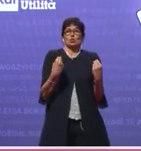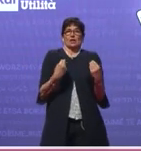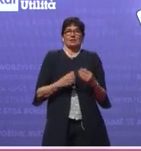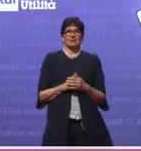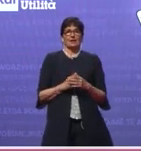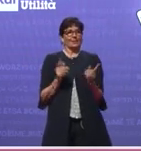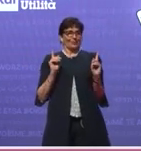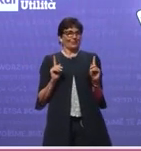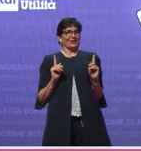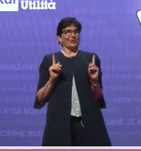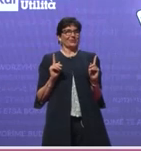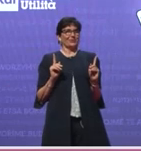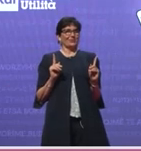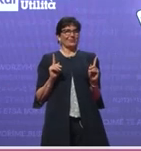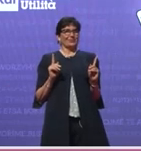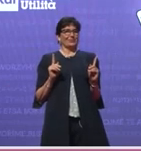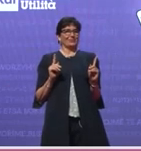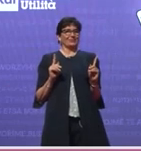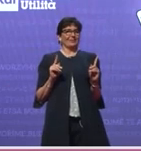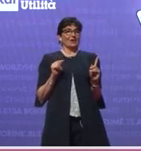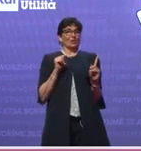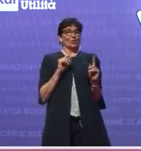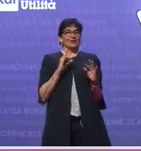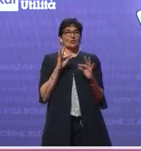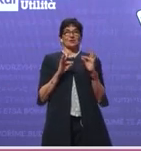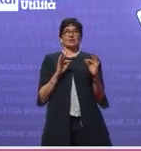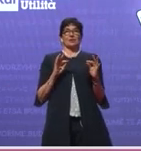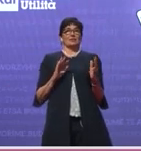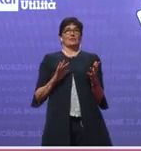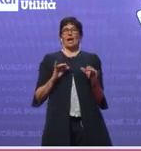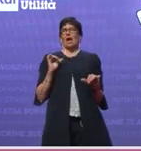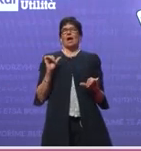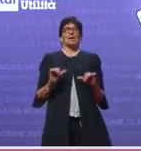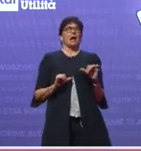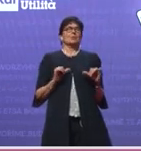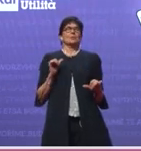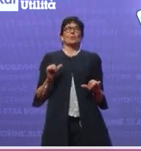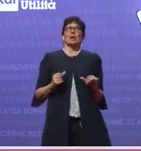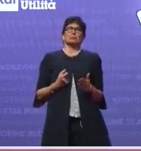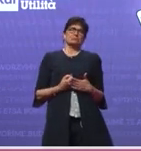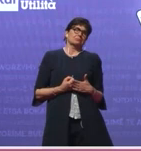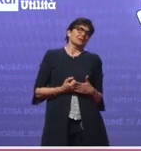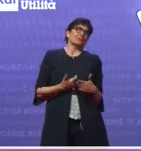fundamental change, a deep change in the history of civilization, in the history of life.